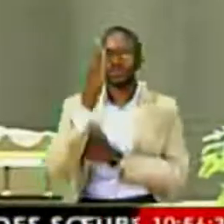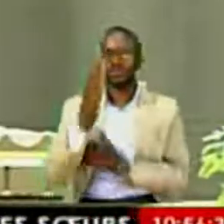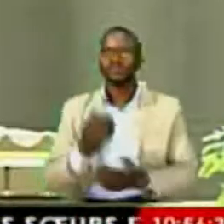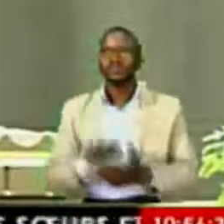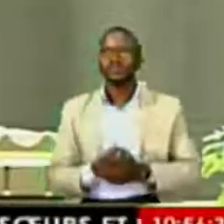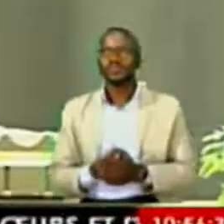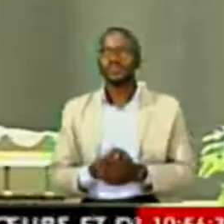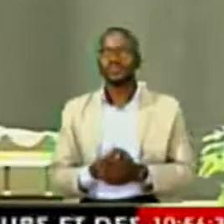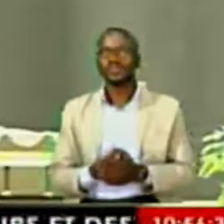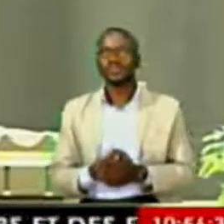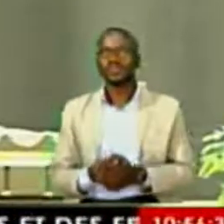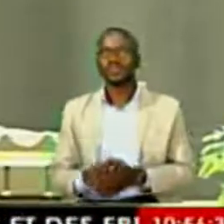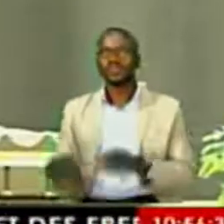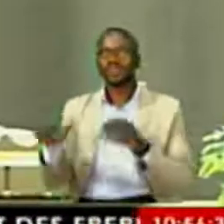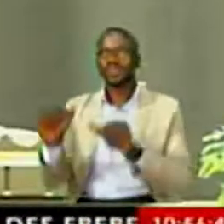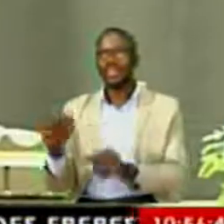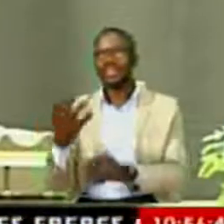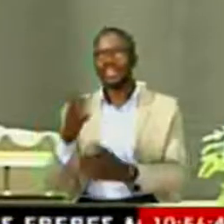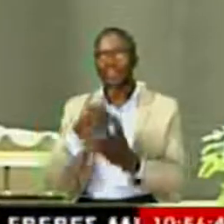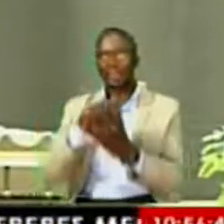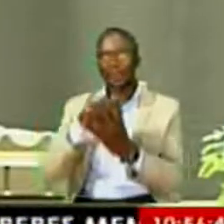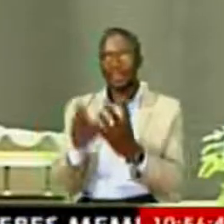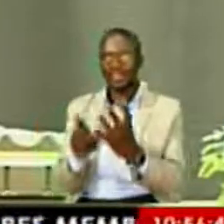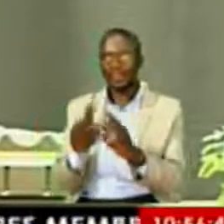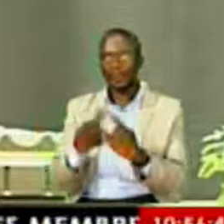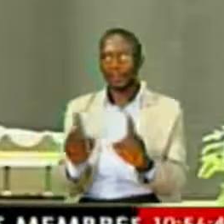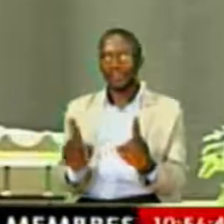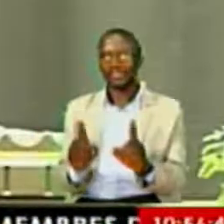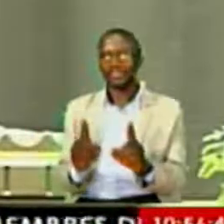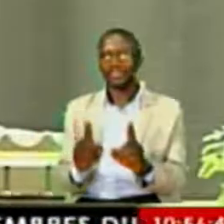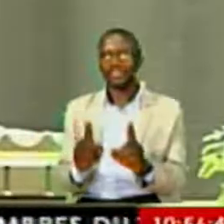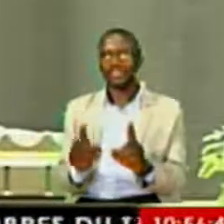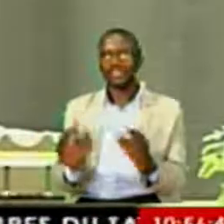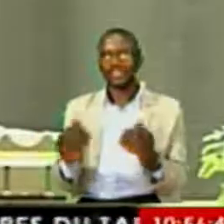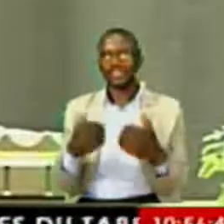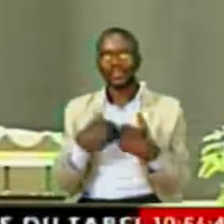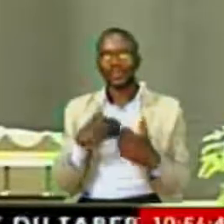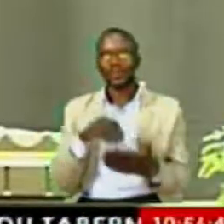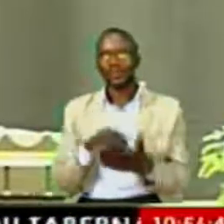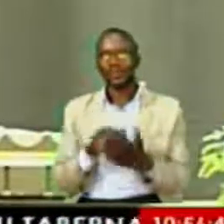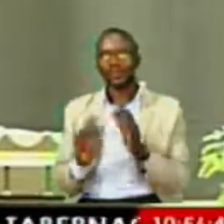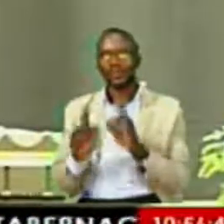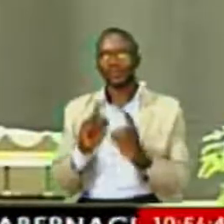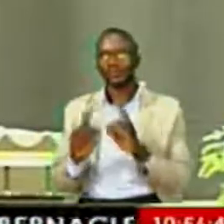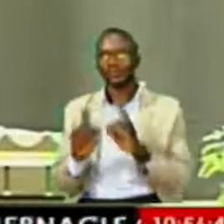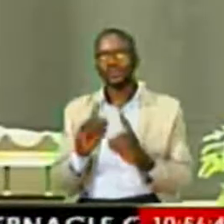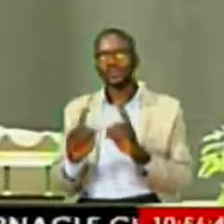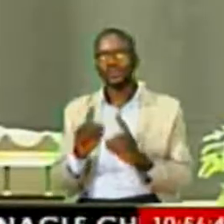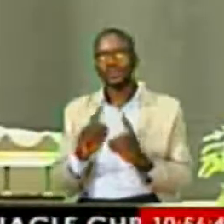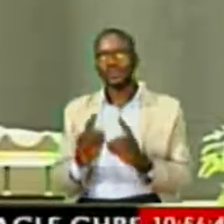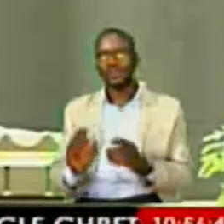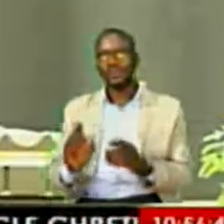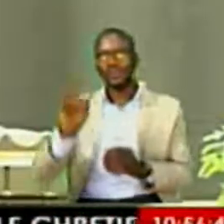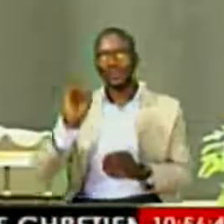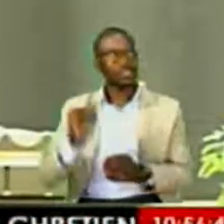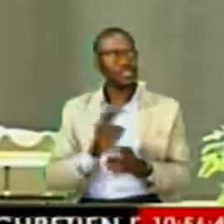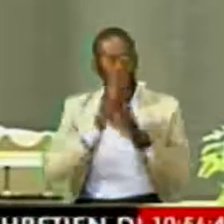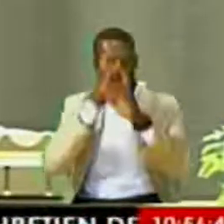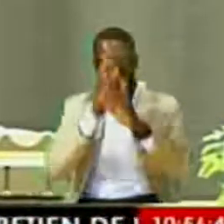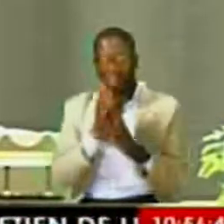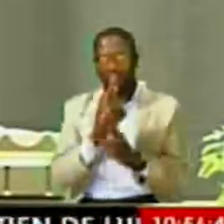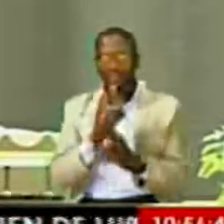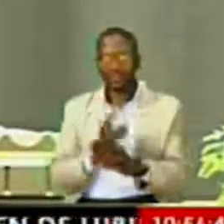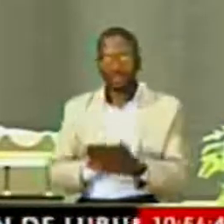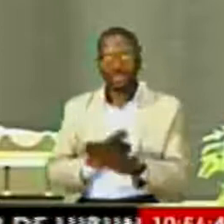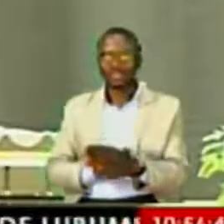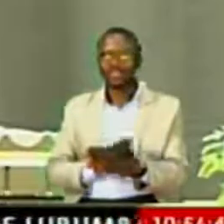Il me reste 5 minutes, mais j'ai encore à parler. I only have 5 minutes now remaining, but I still have a lot to say. Regardez le temps, bien sûr.